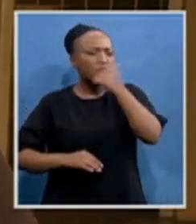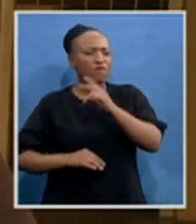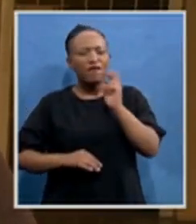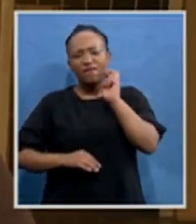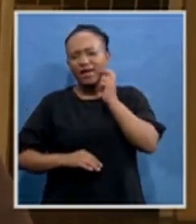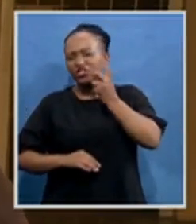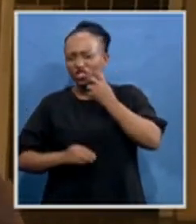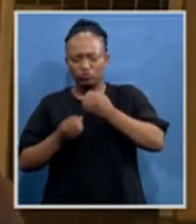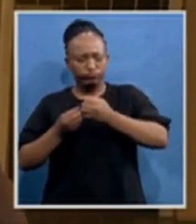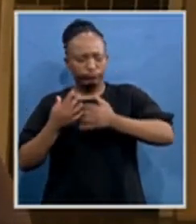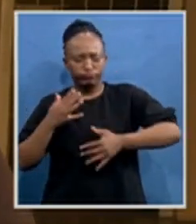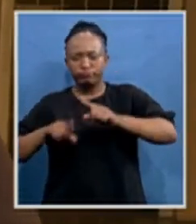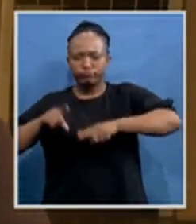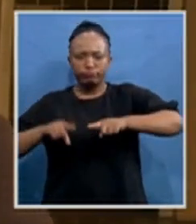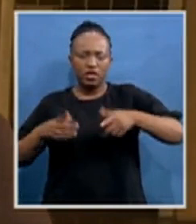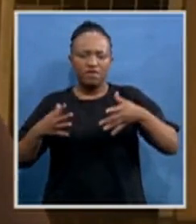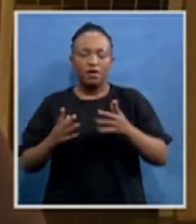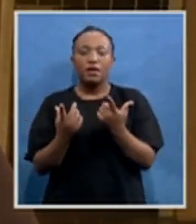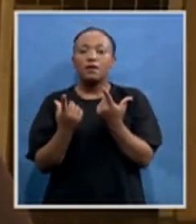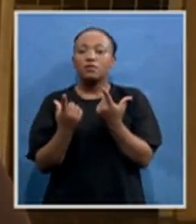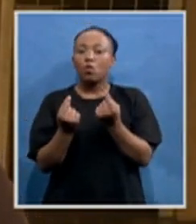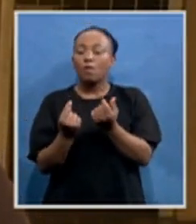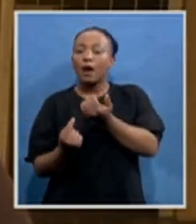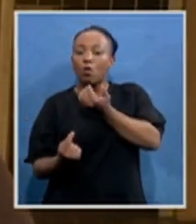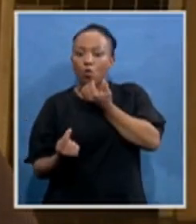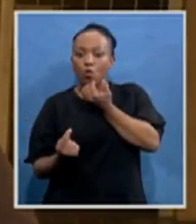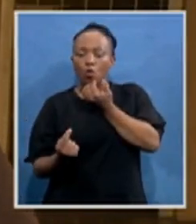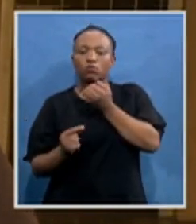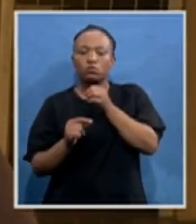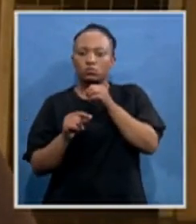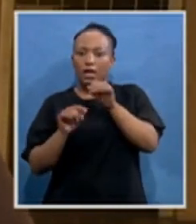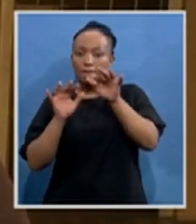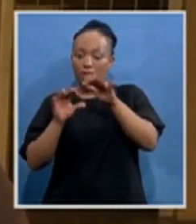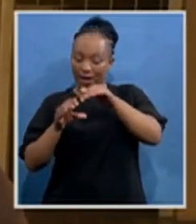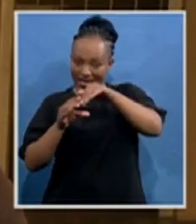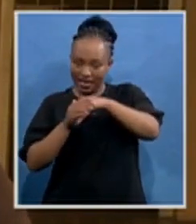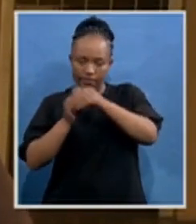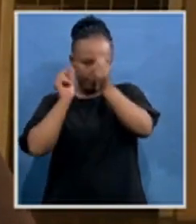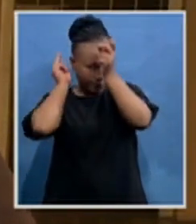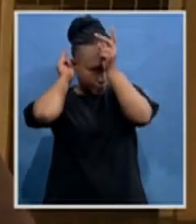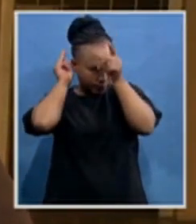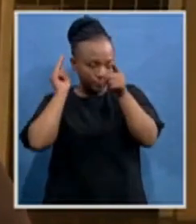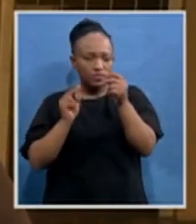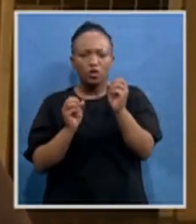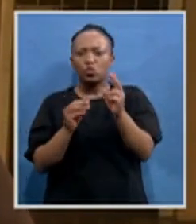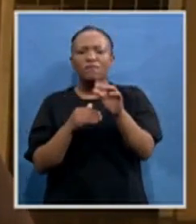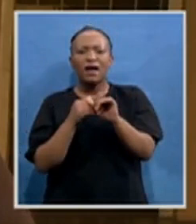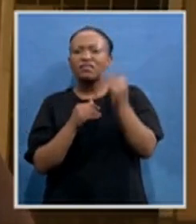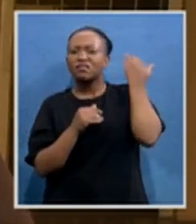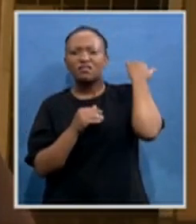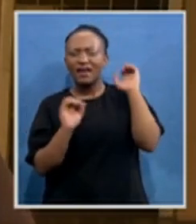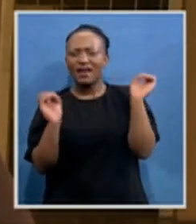done by hand by the offenders themselves. 12 months ago there was nothing, and right now they are producing something in the range